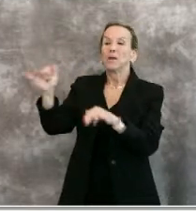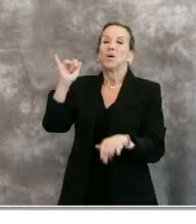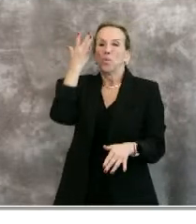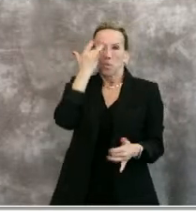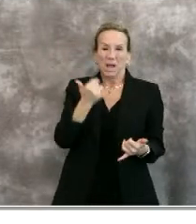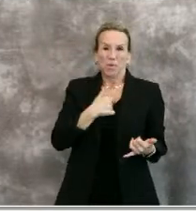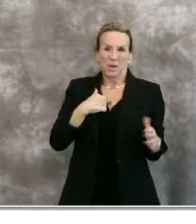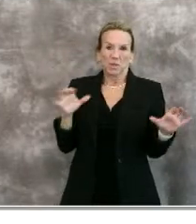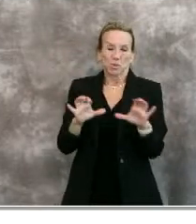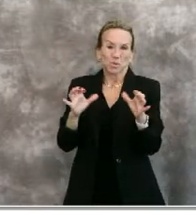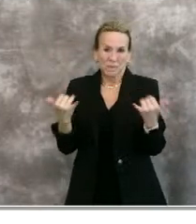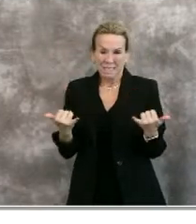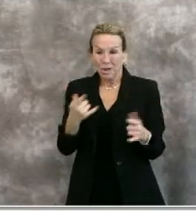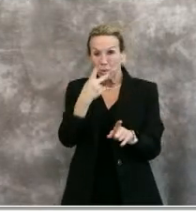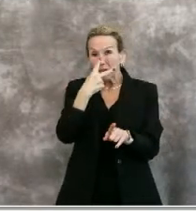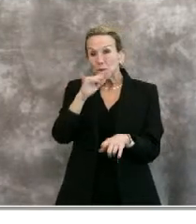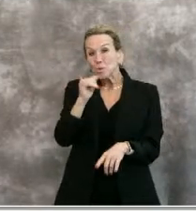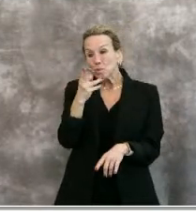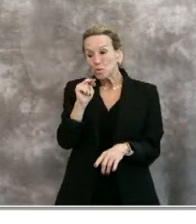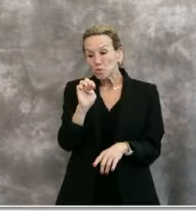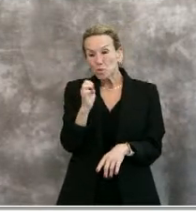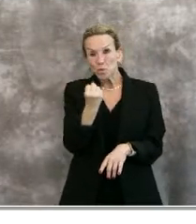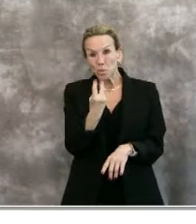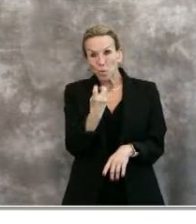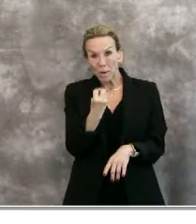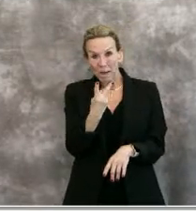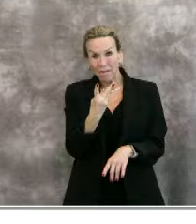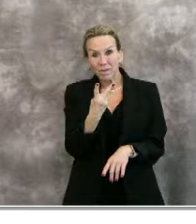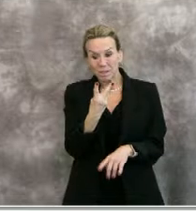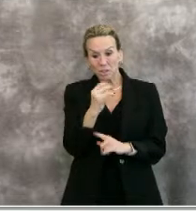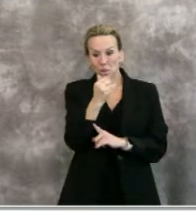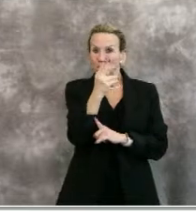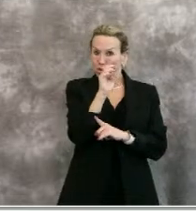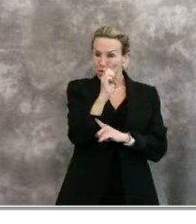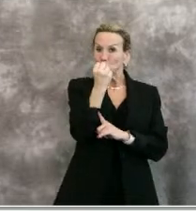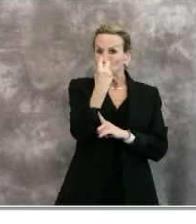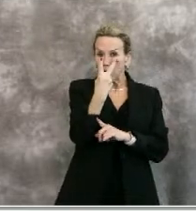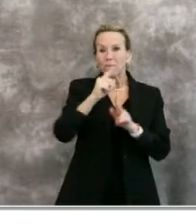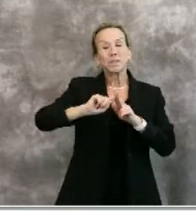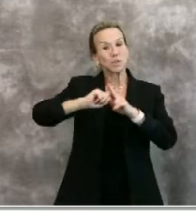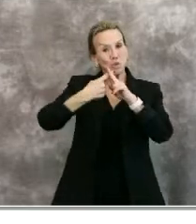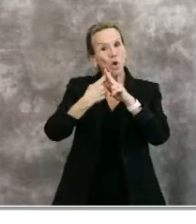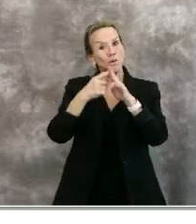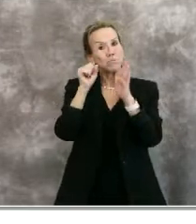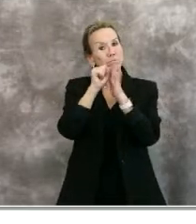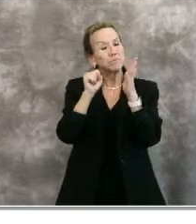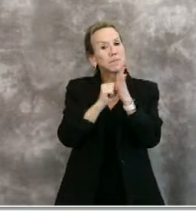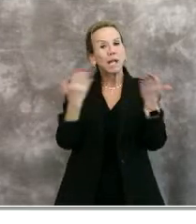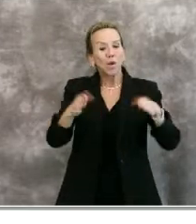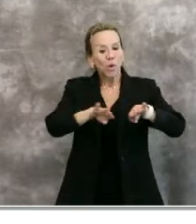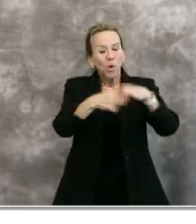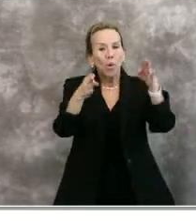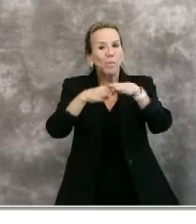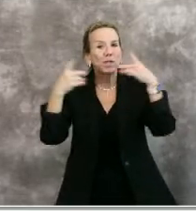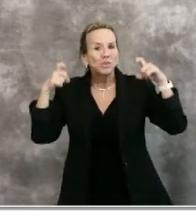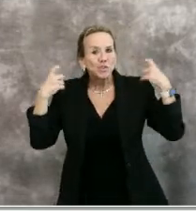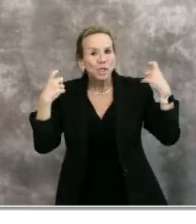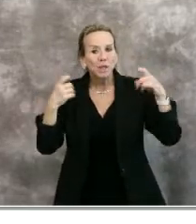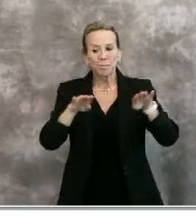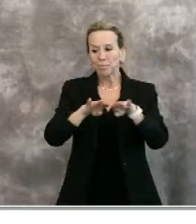On June 12th, the state reopened gyms and other facilities